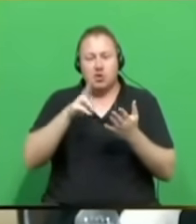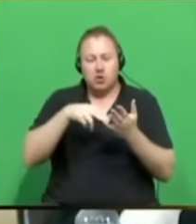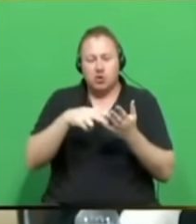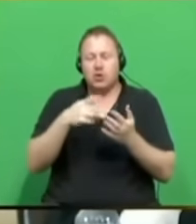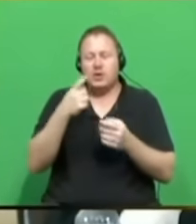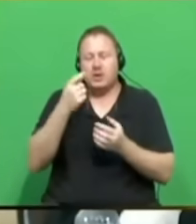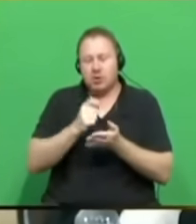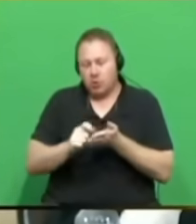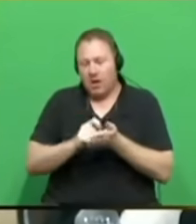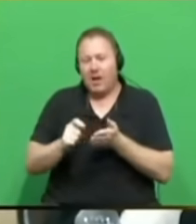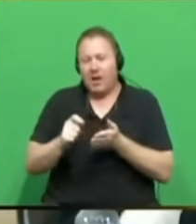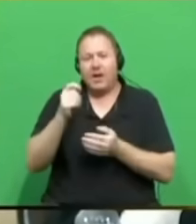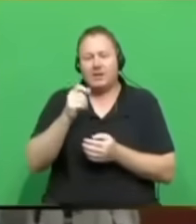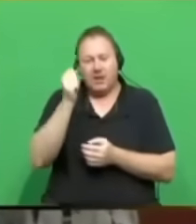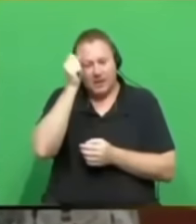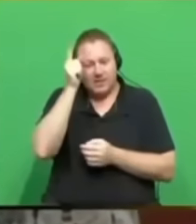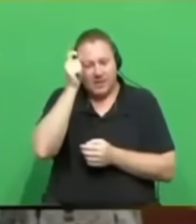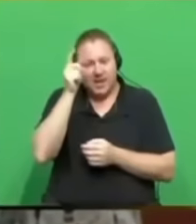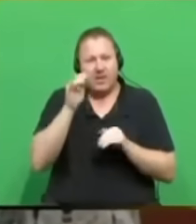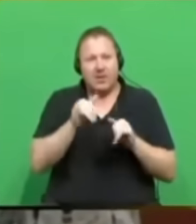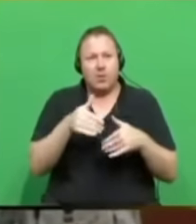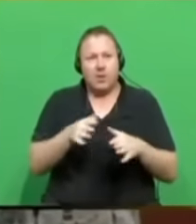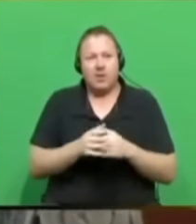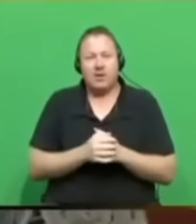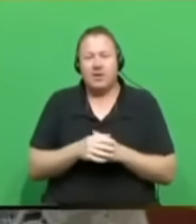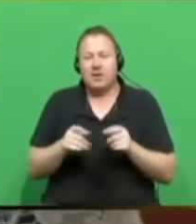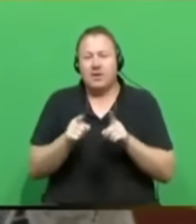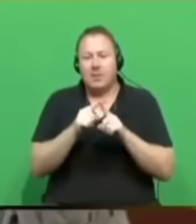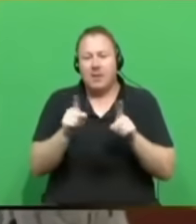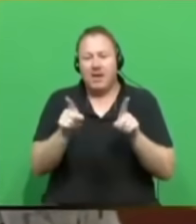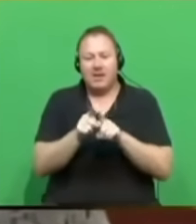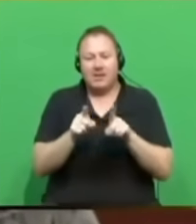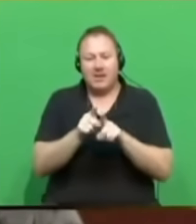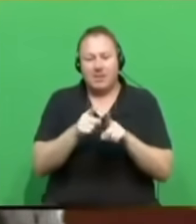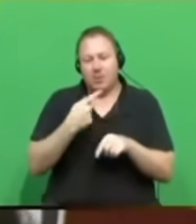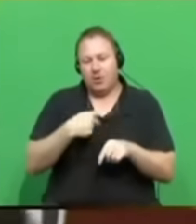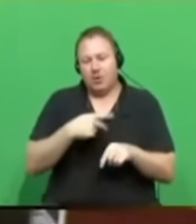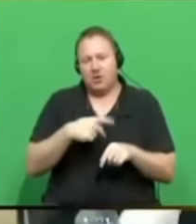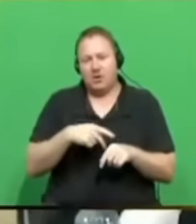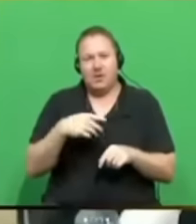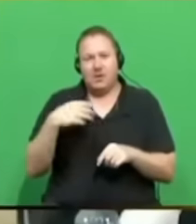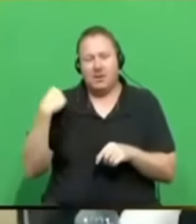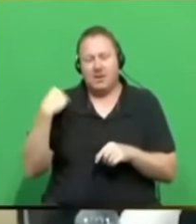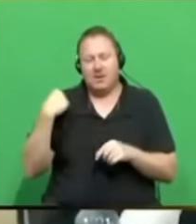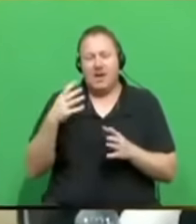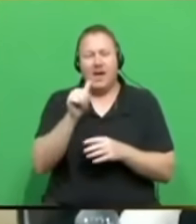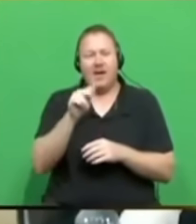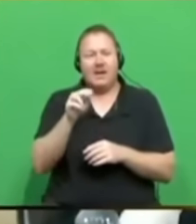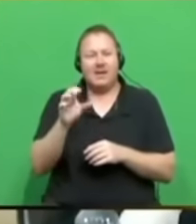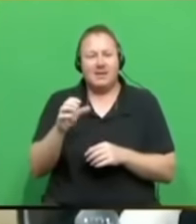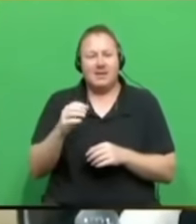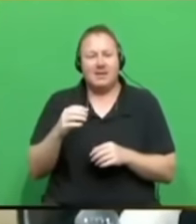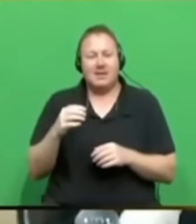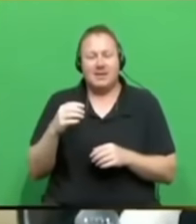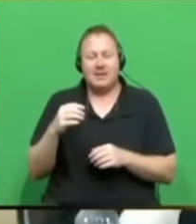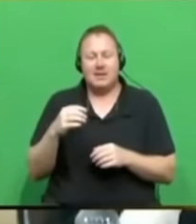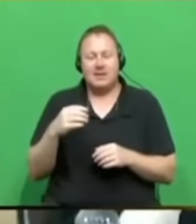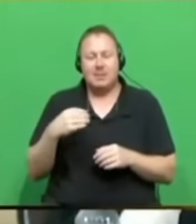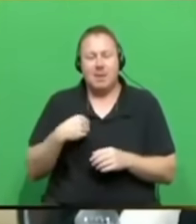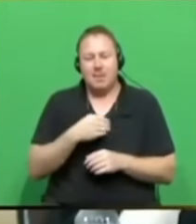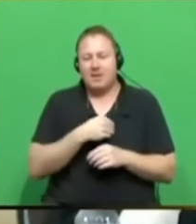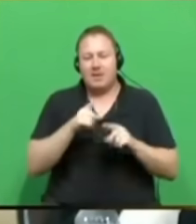for meaning. They are also visible in the personalities of ministers and ANC members who can't read